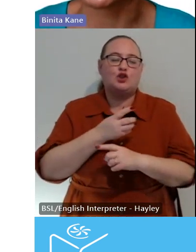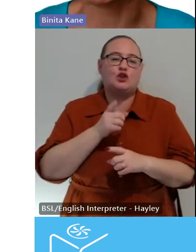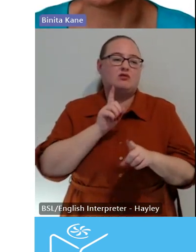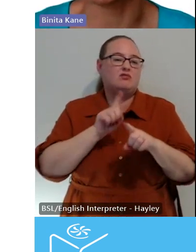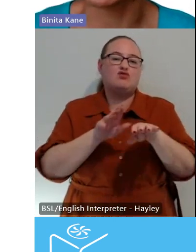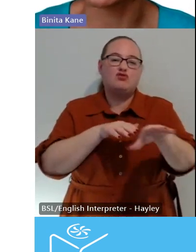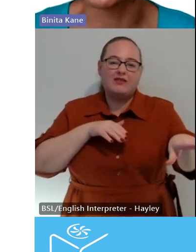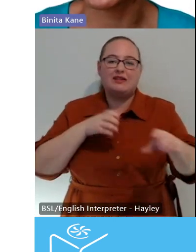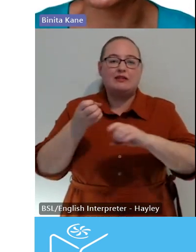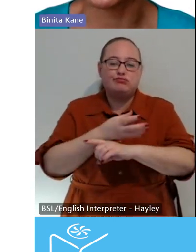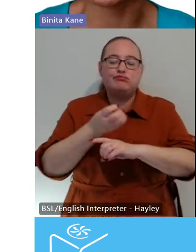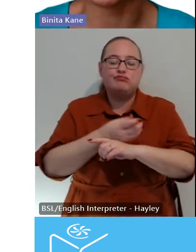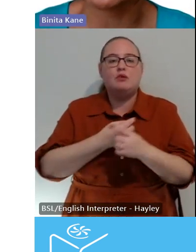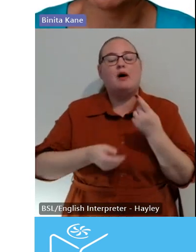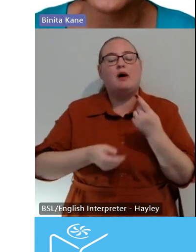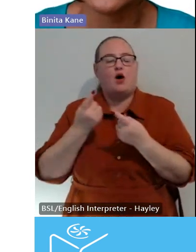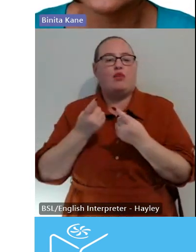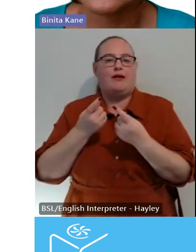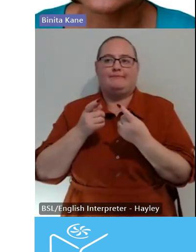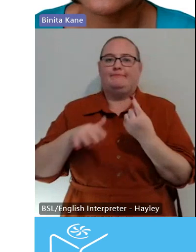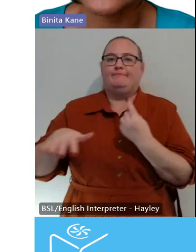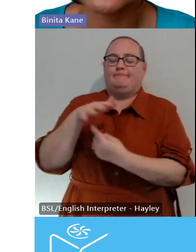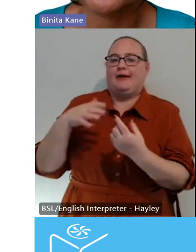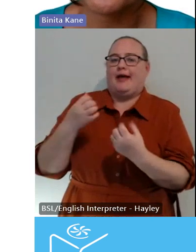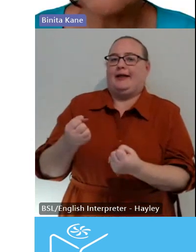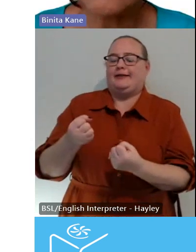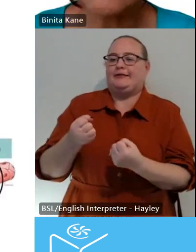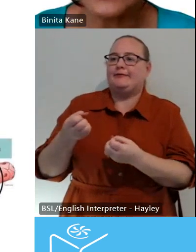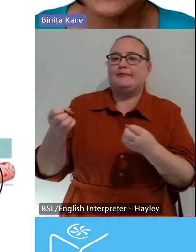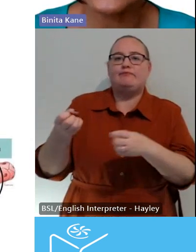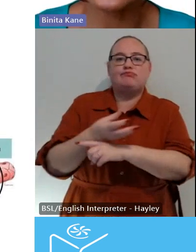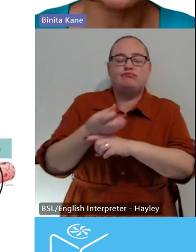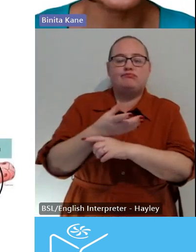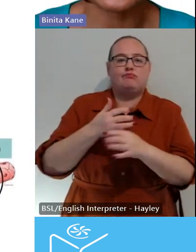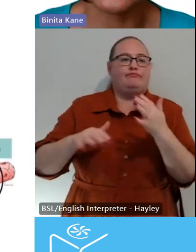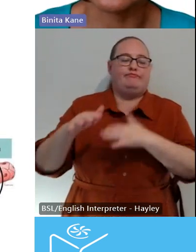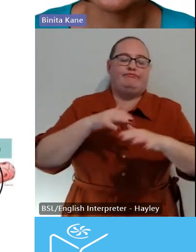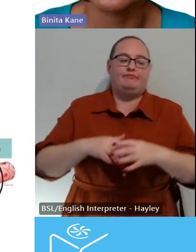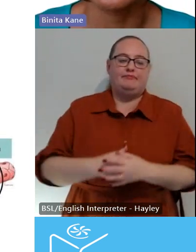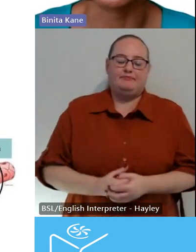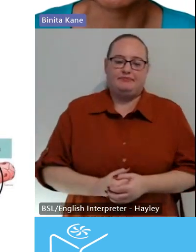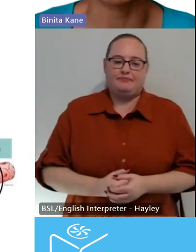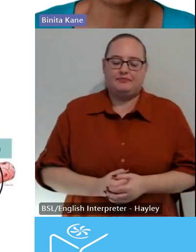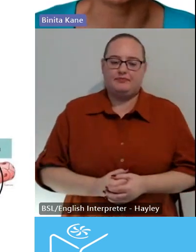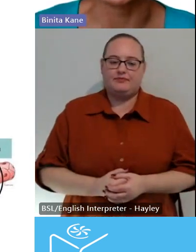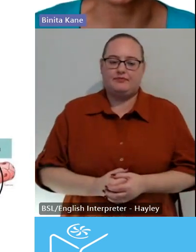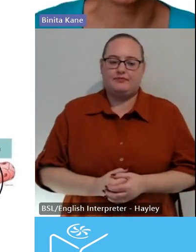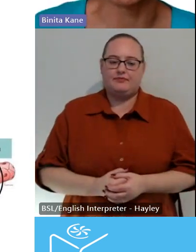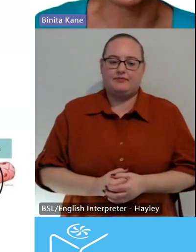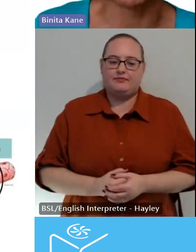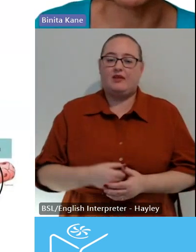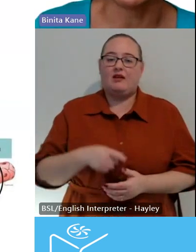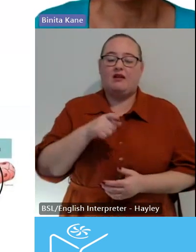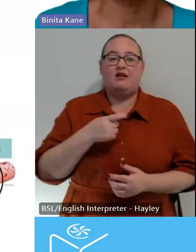traffic emissions, but from other sources as well. Next slide. And as already discussed, these travel very quickly